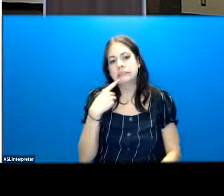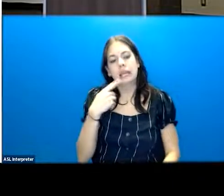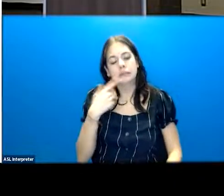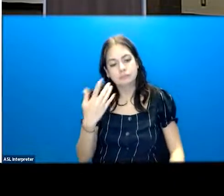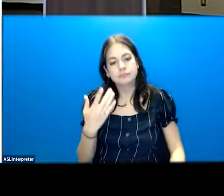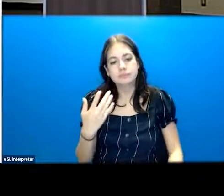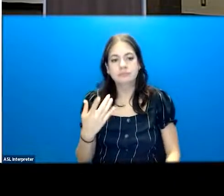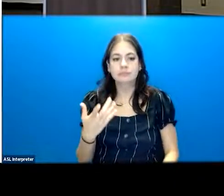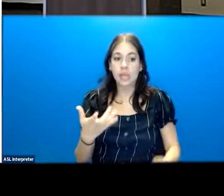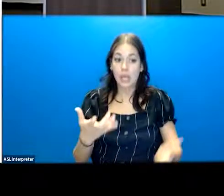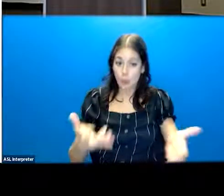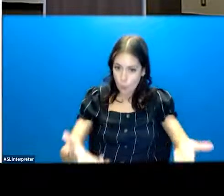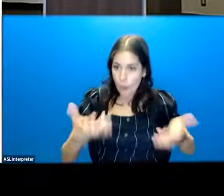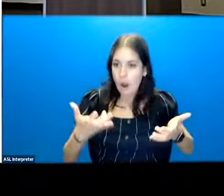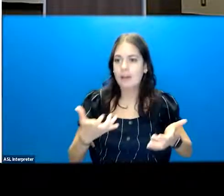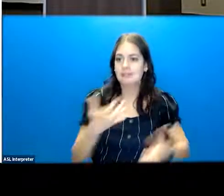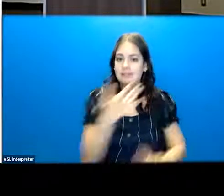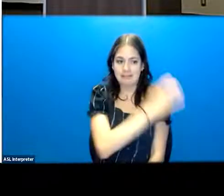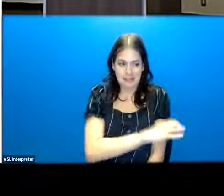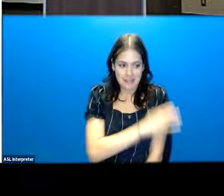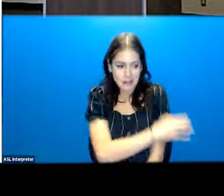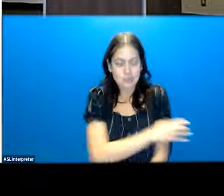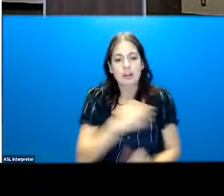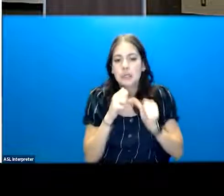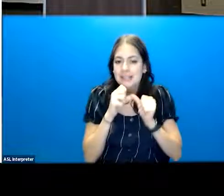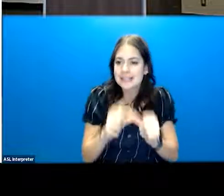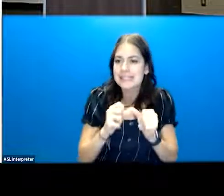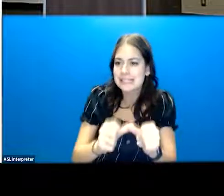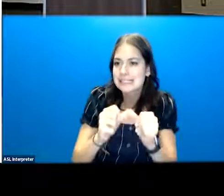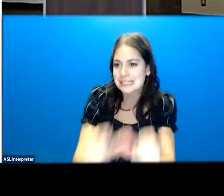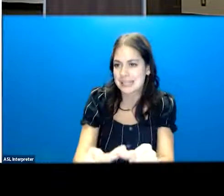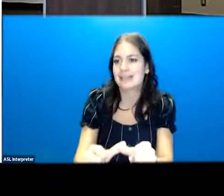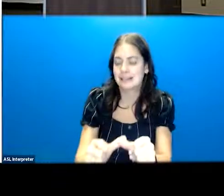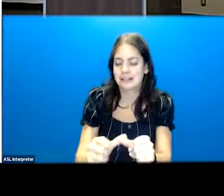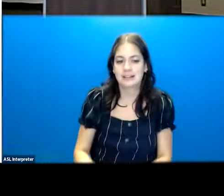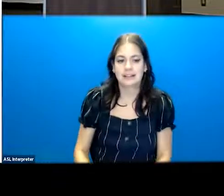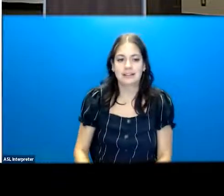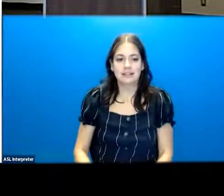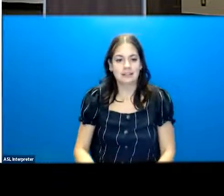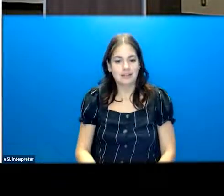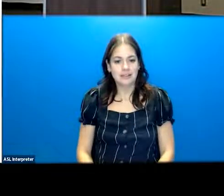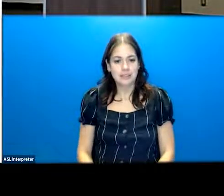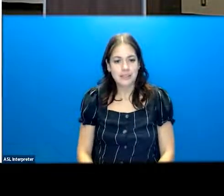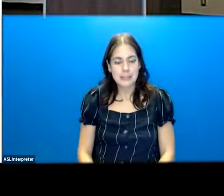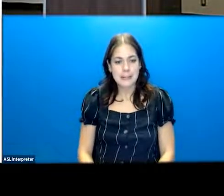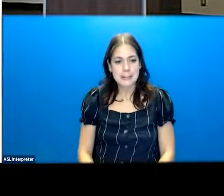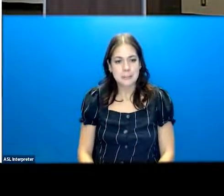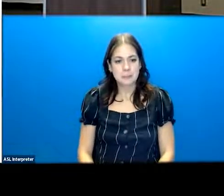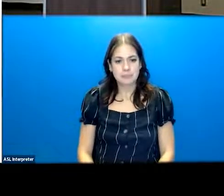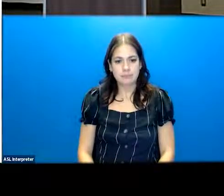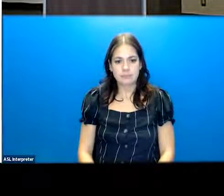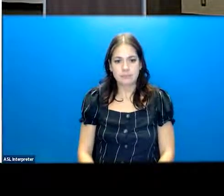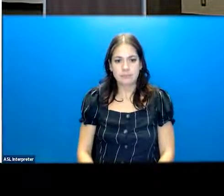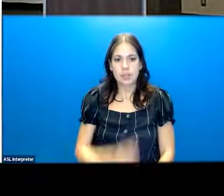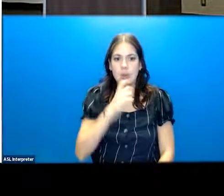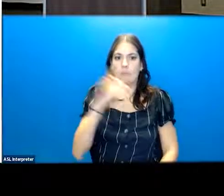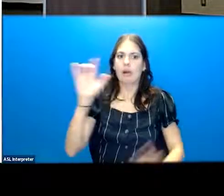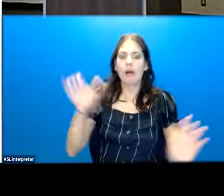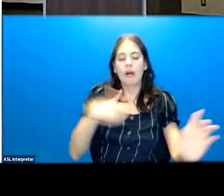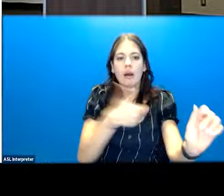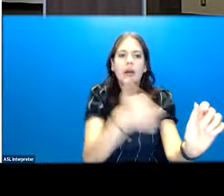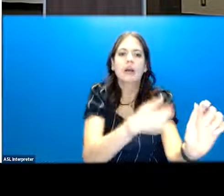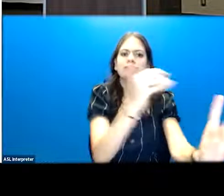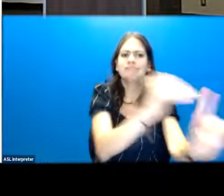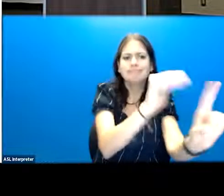that they want clinicians that are consistent with them, that they don't have to chase around. And